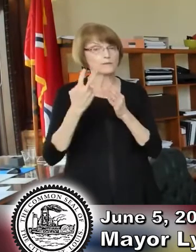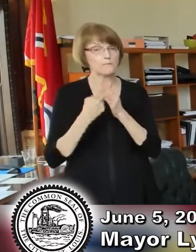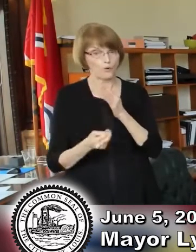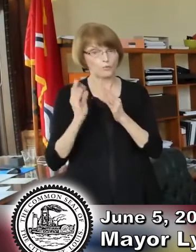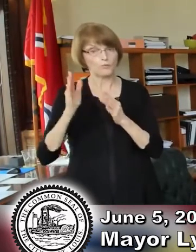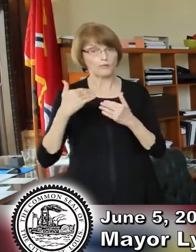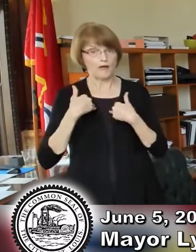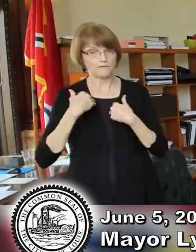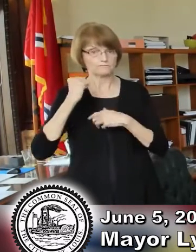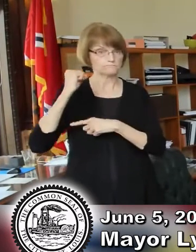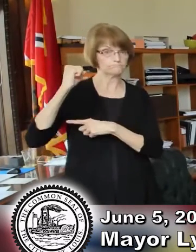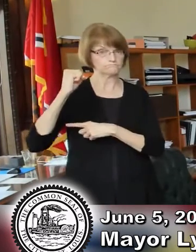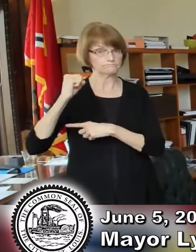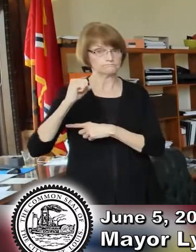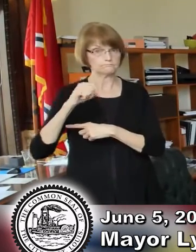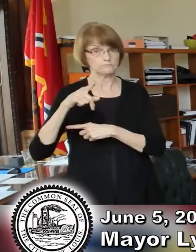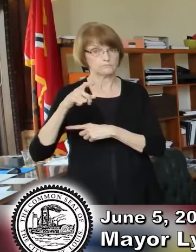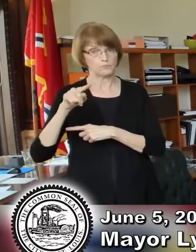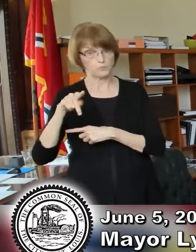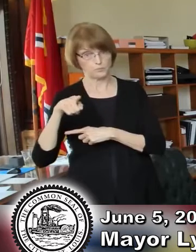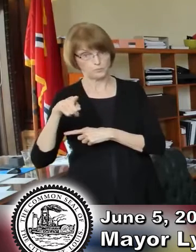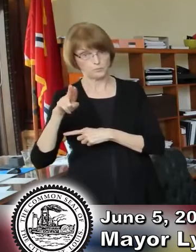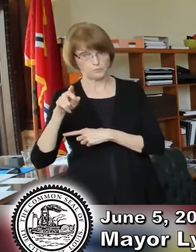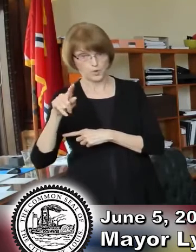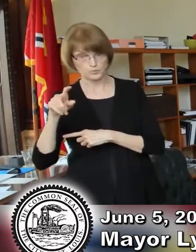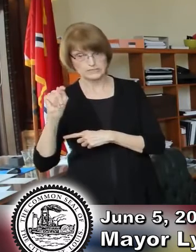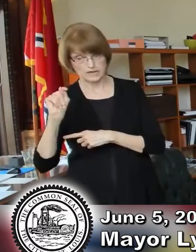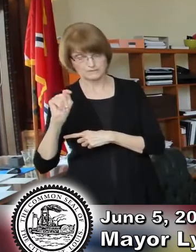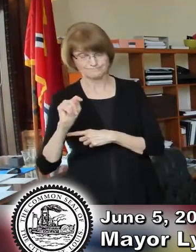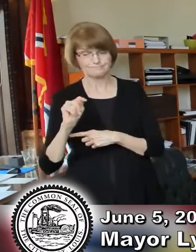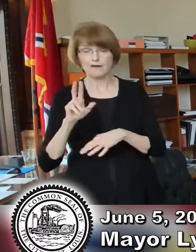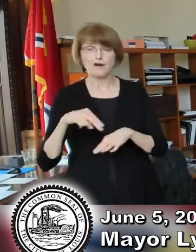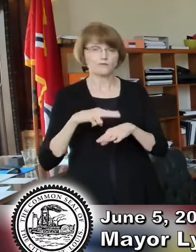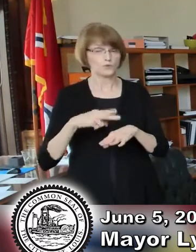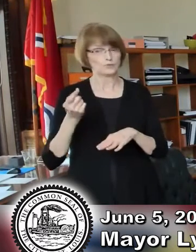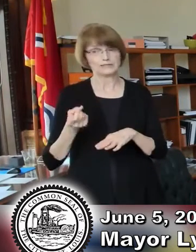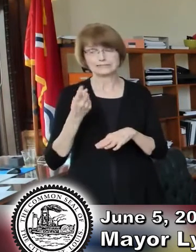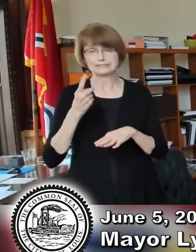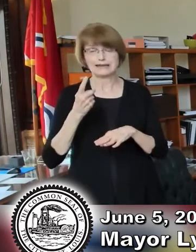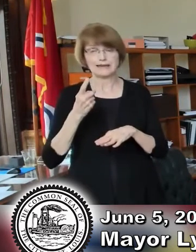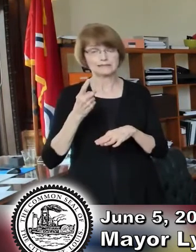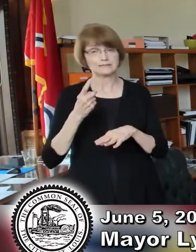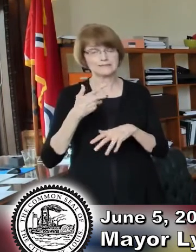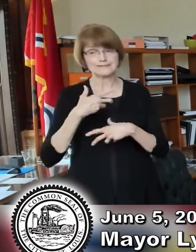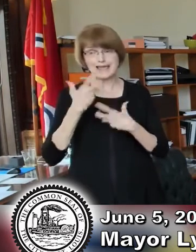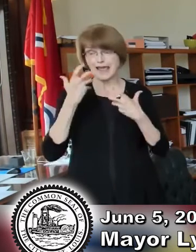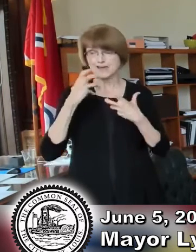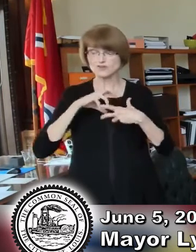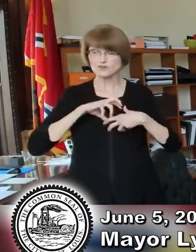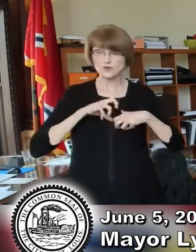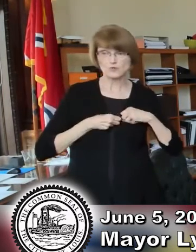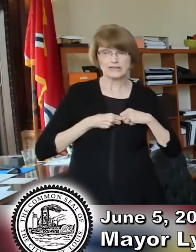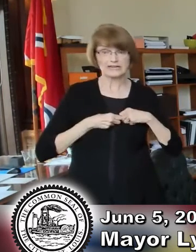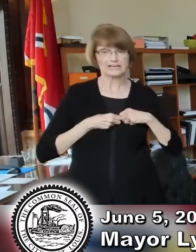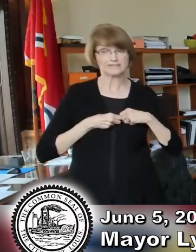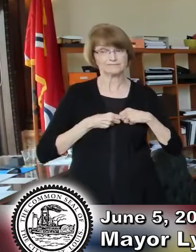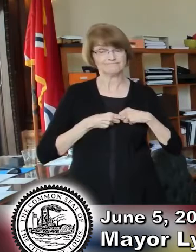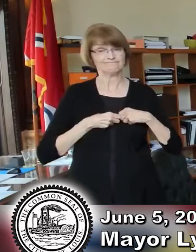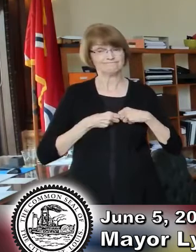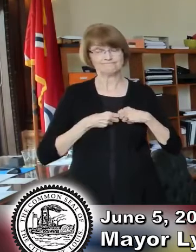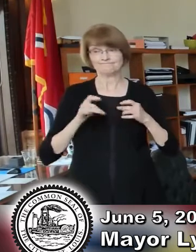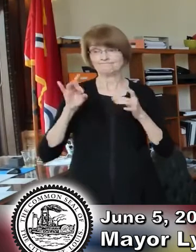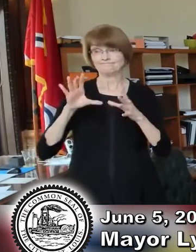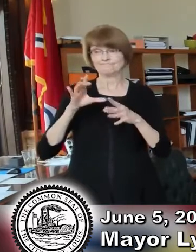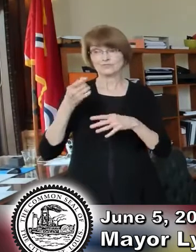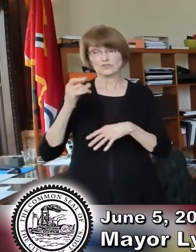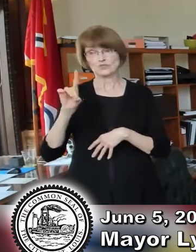And we, of course, understand the anger and the grief caused by